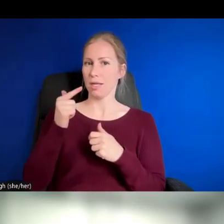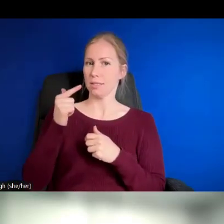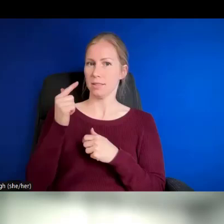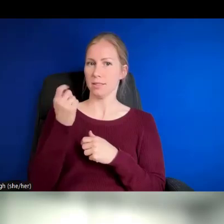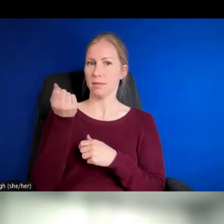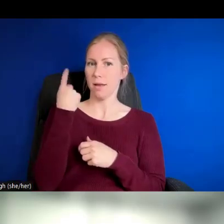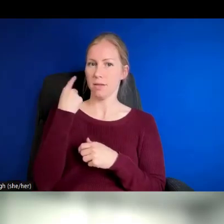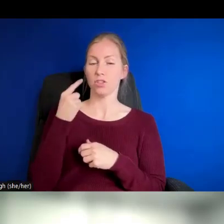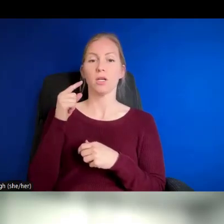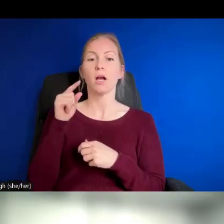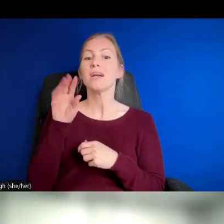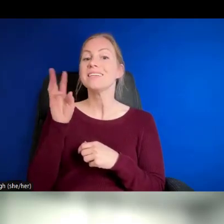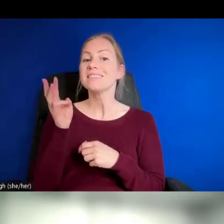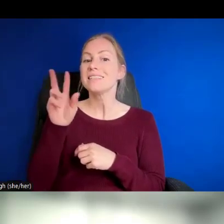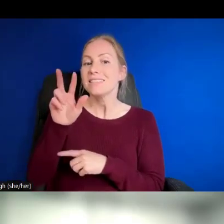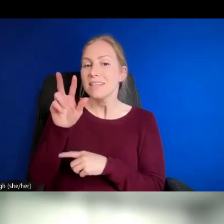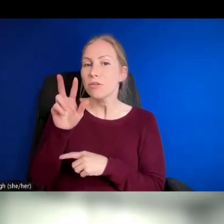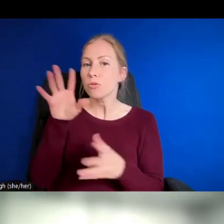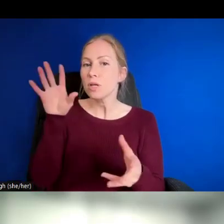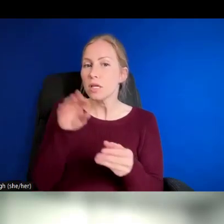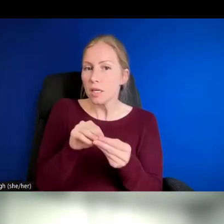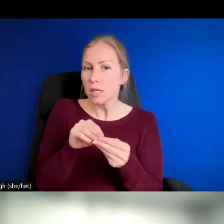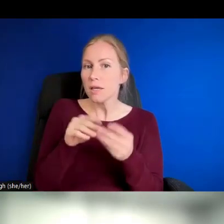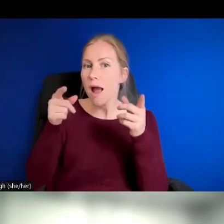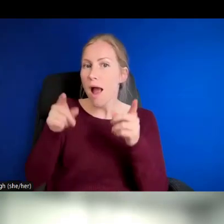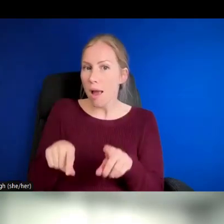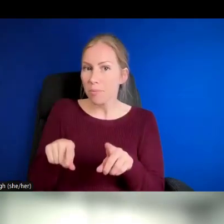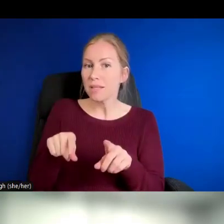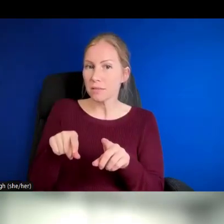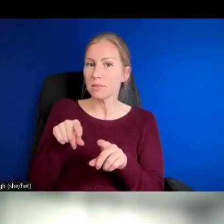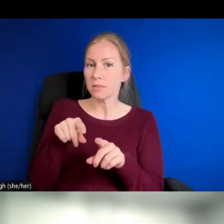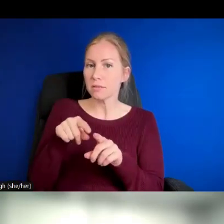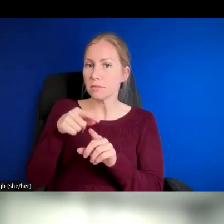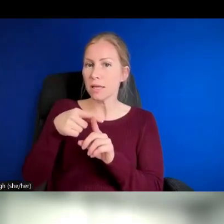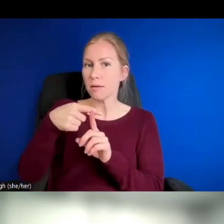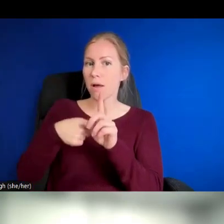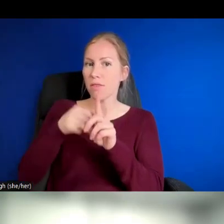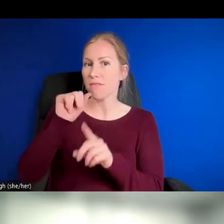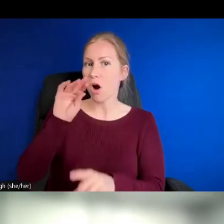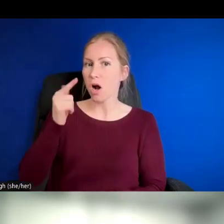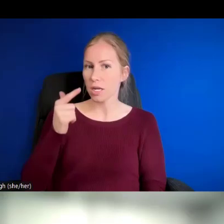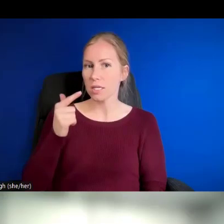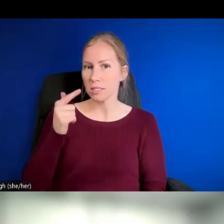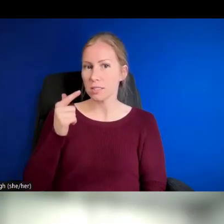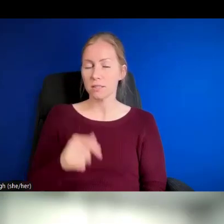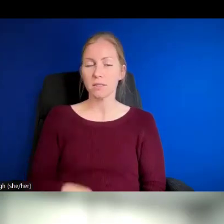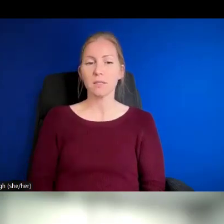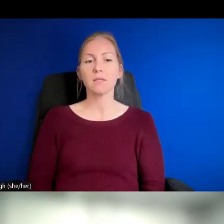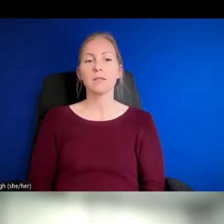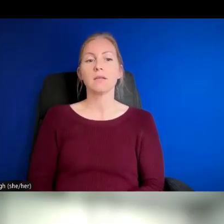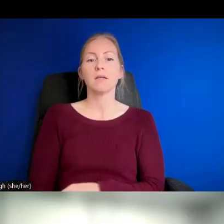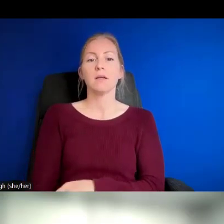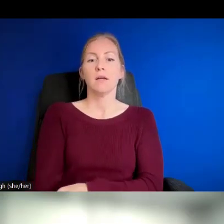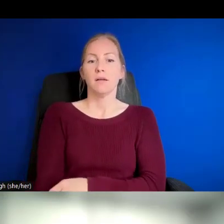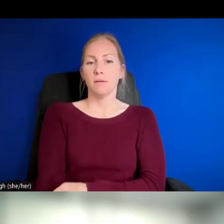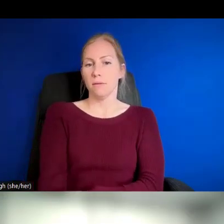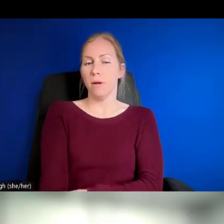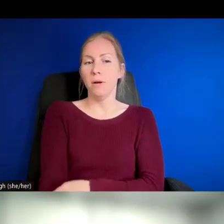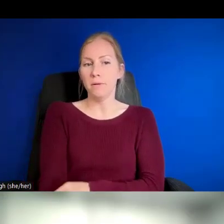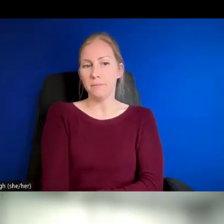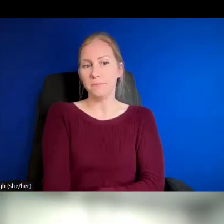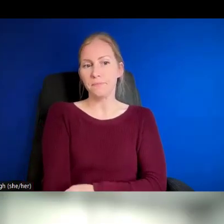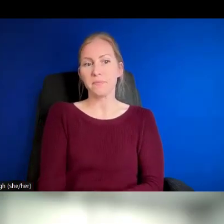63 medication restraints taking place over the 31 days in August. In total, staff